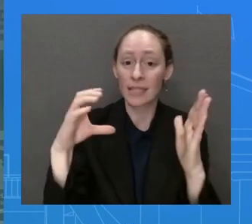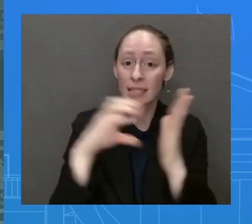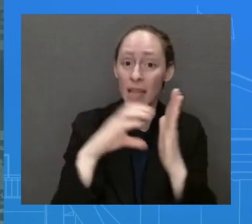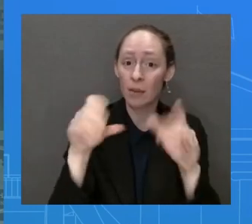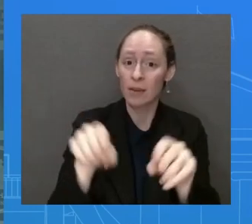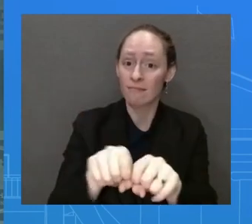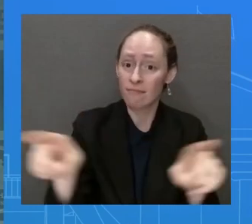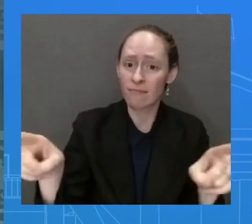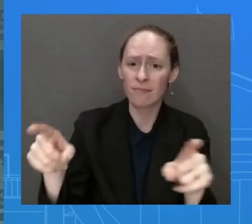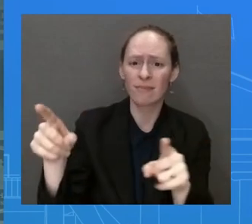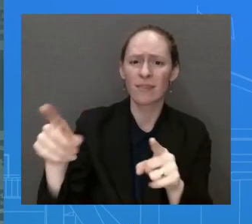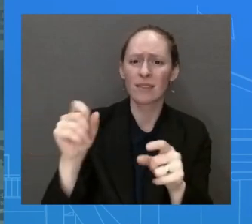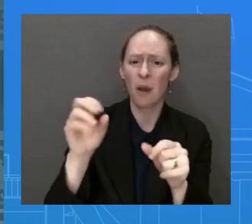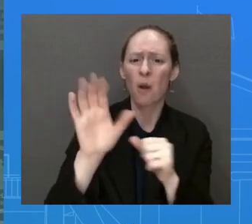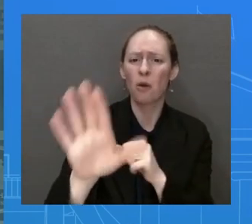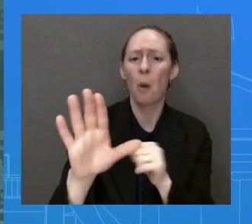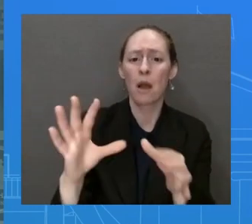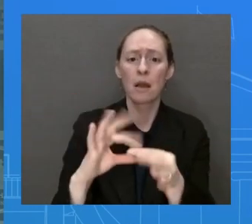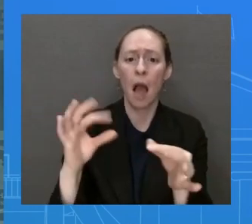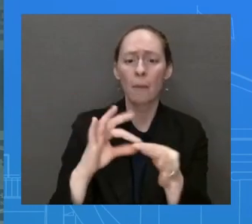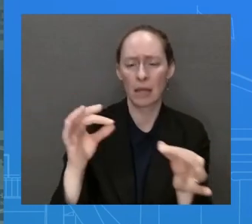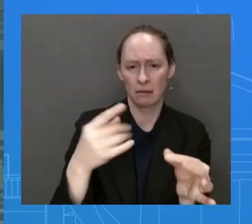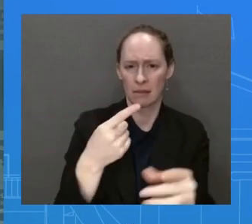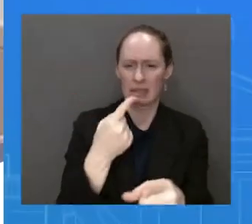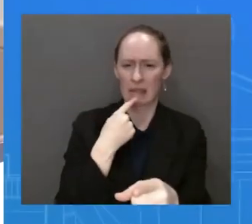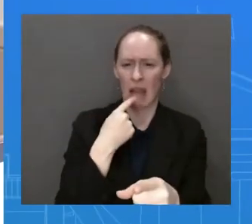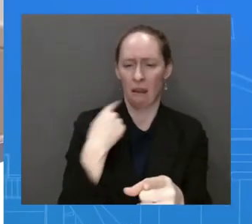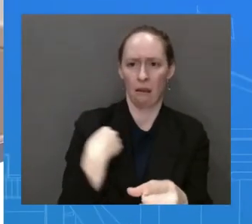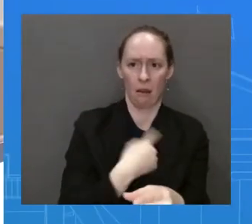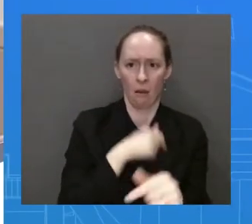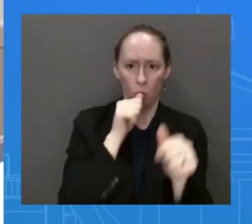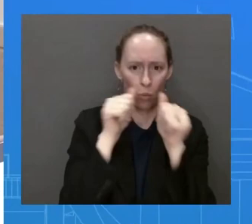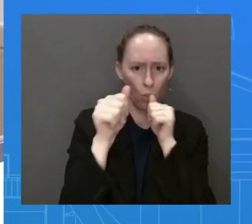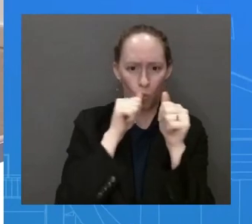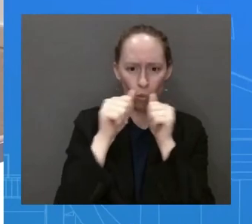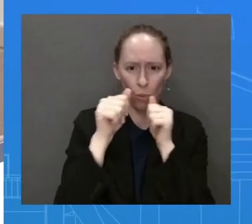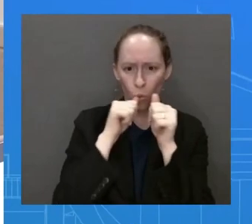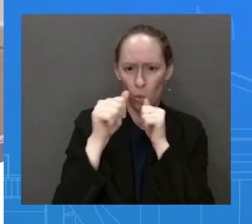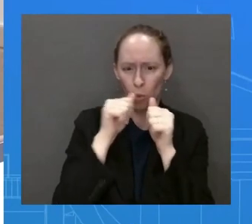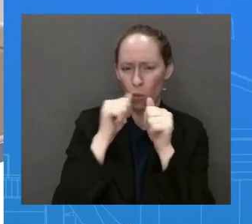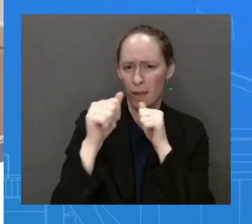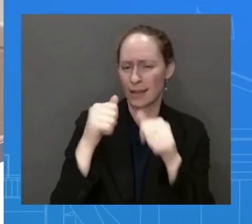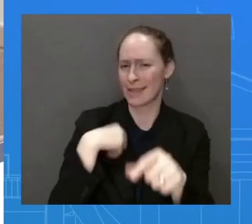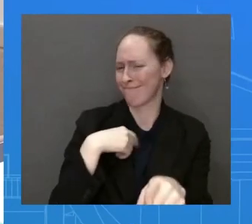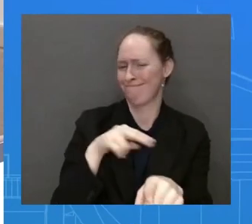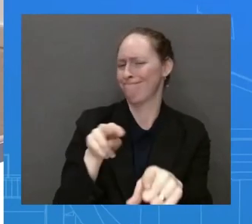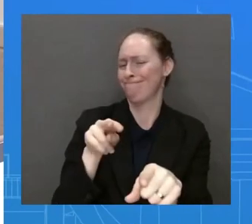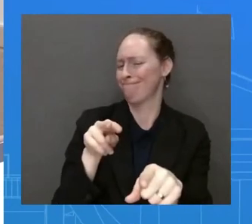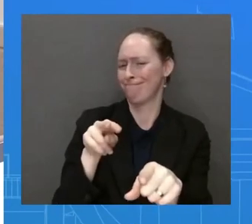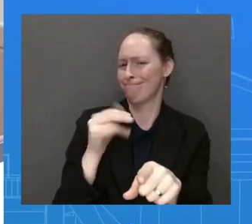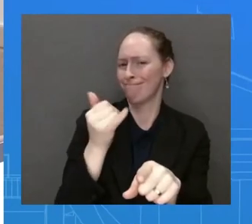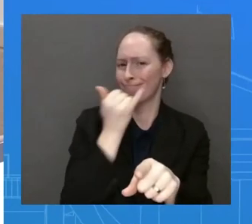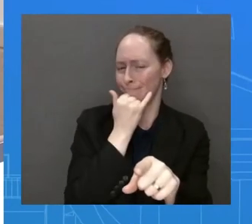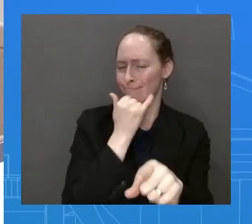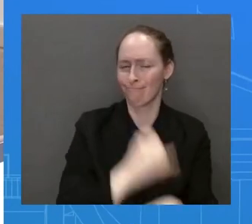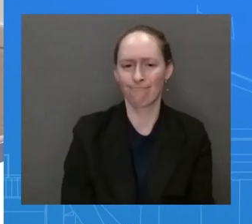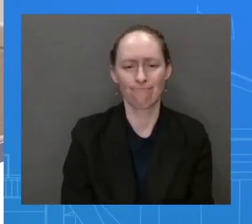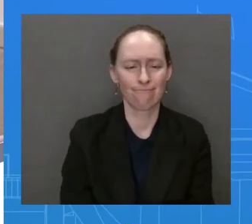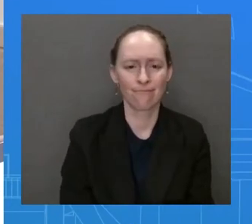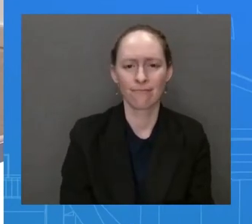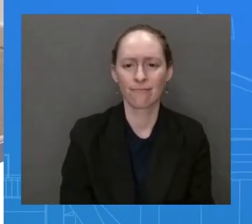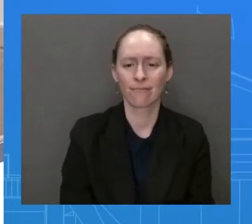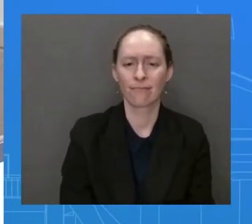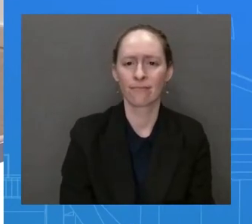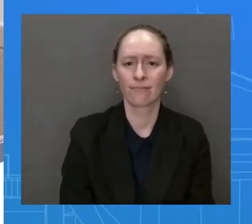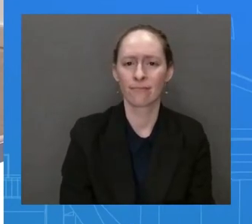disagree with. Go ahead, Kristen. Karine, thank you so much. Does the White House and does the president agree to fully cooperate with the special